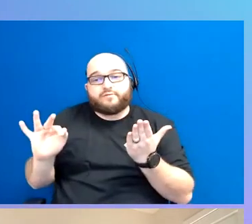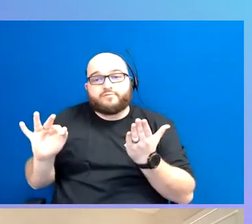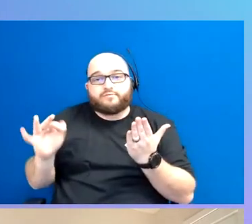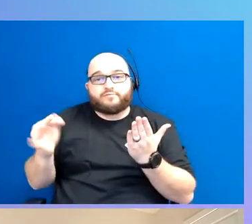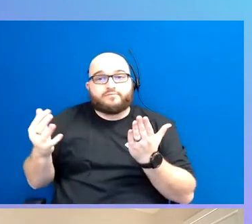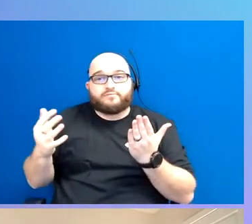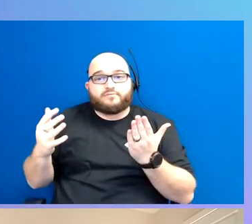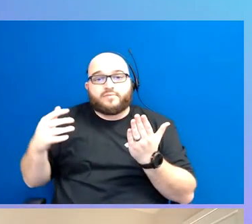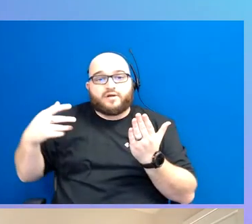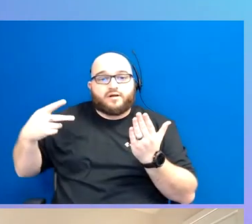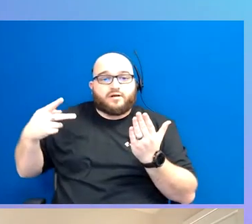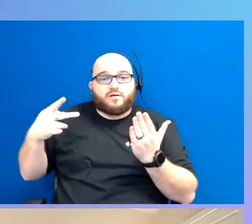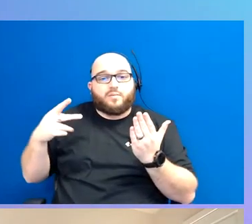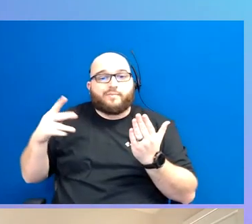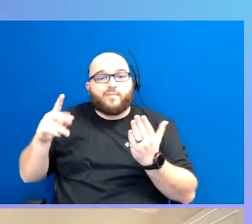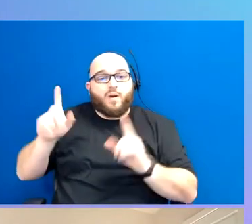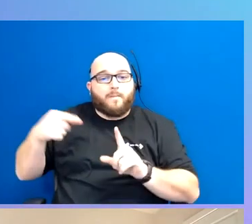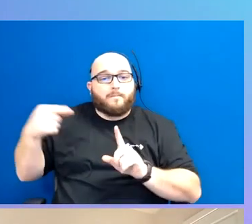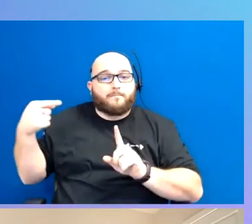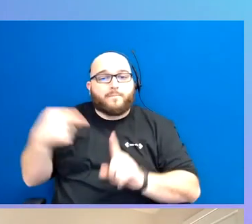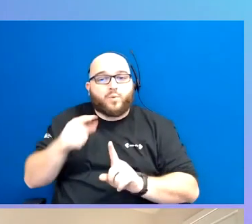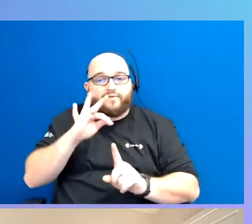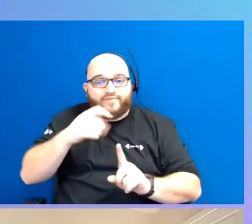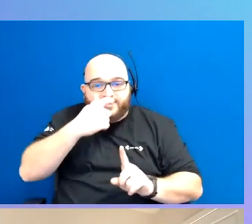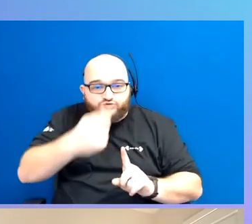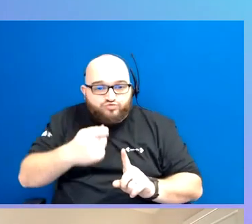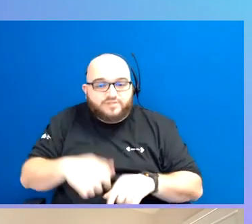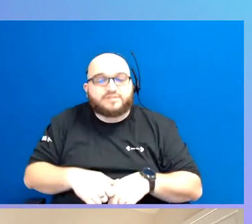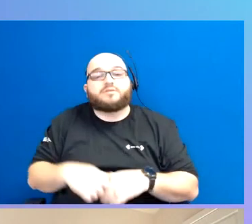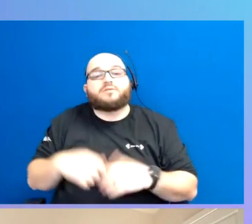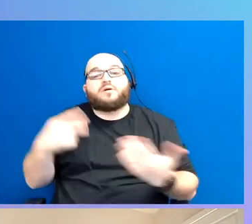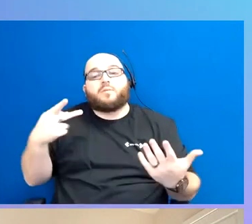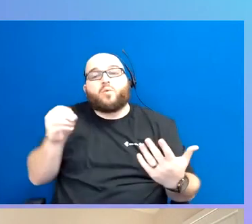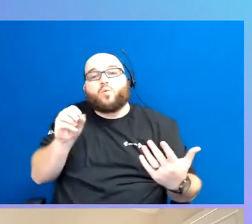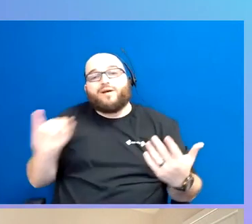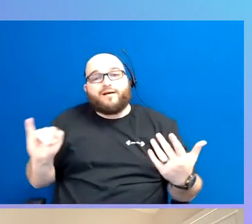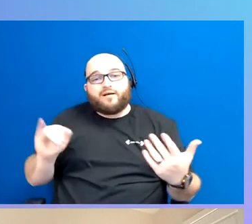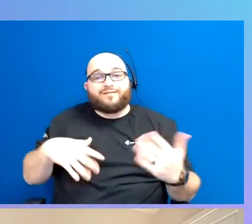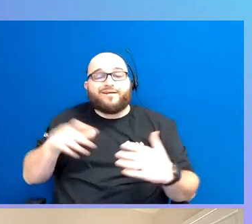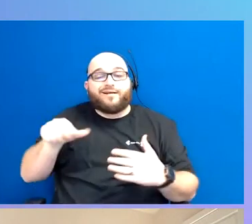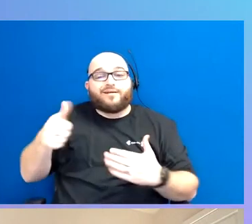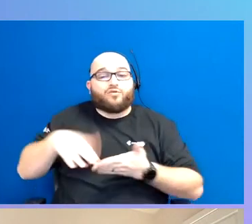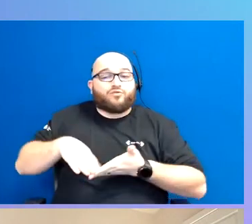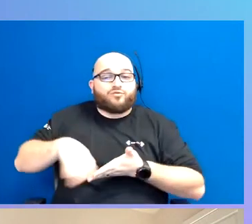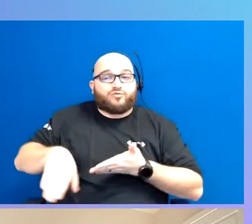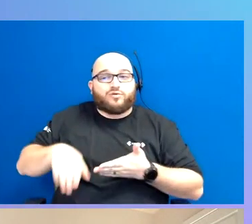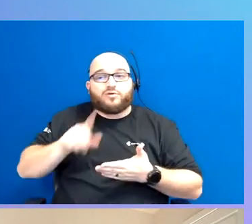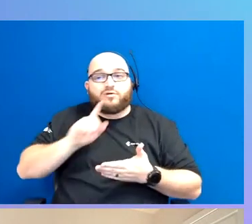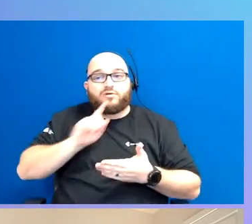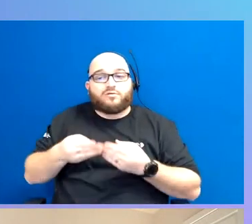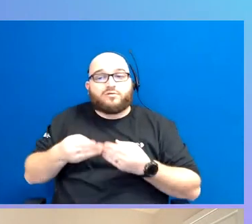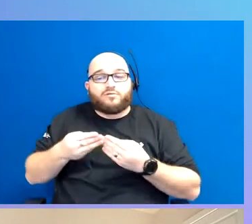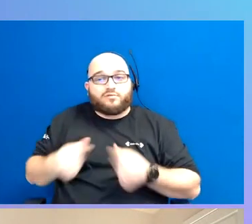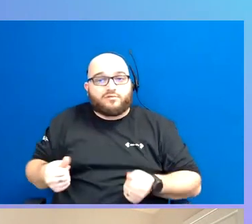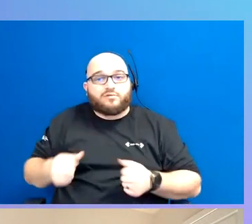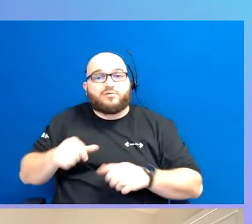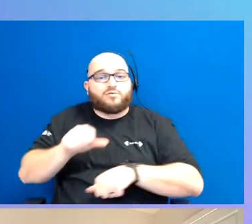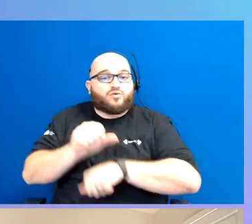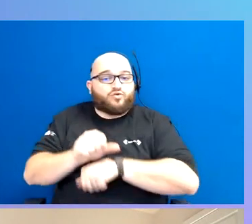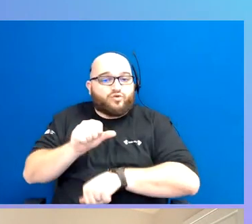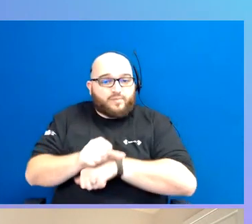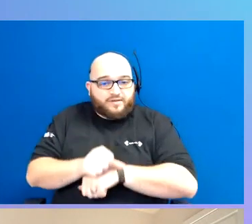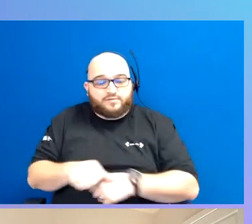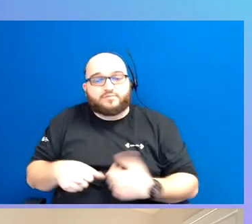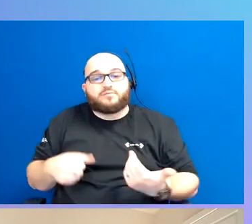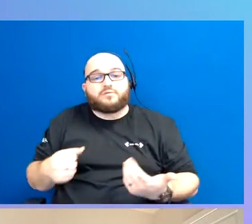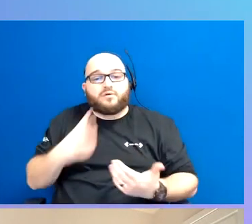list of POIs, or point of interest. And similarly, another exception is a legally required government document,